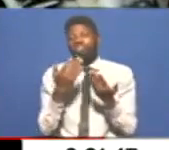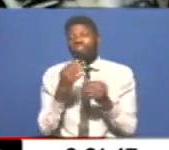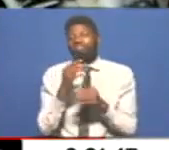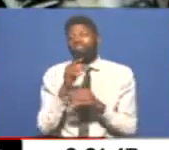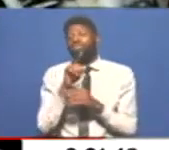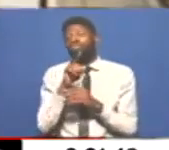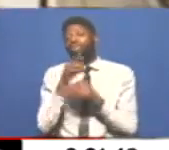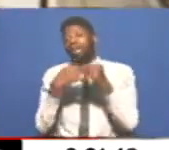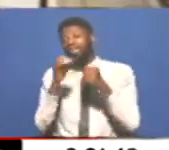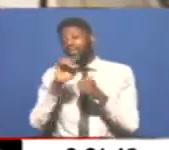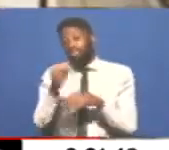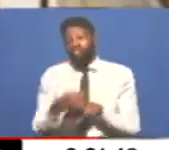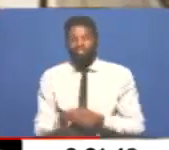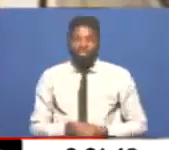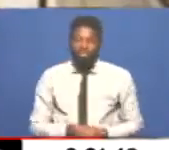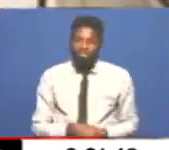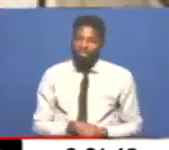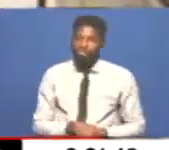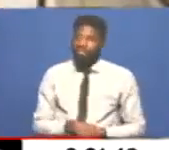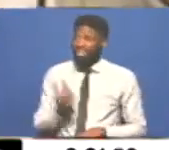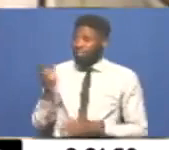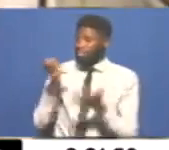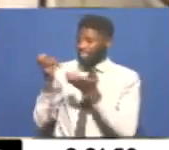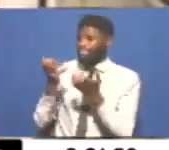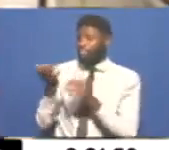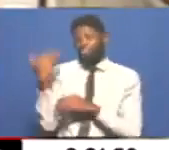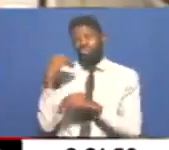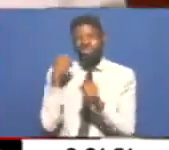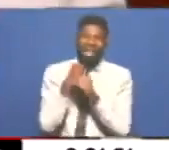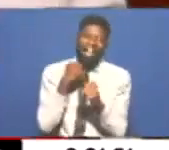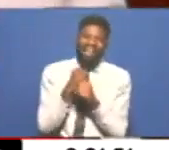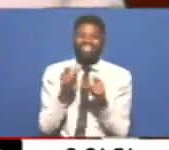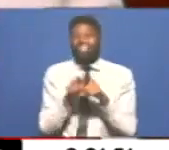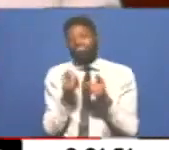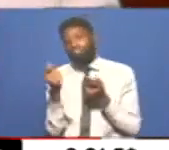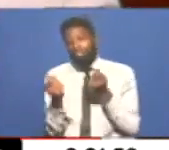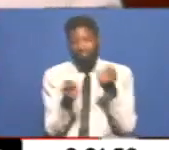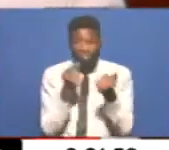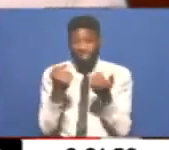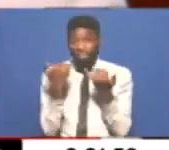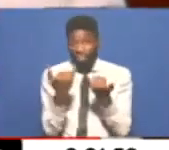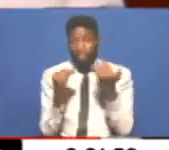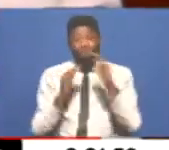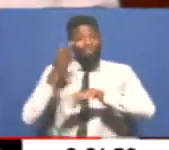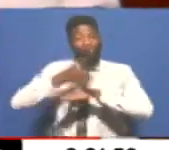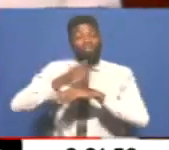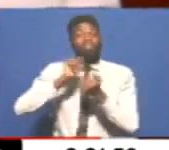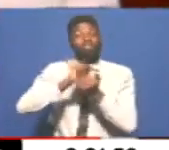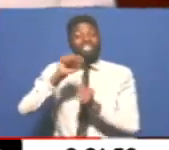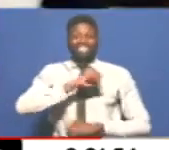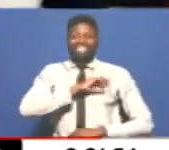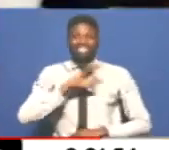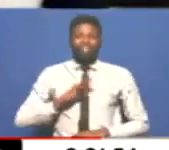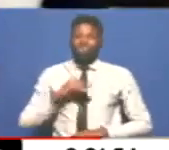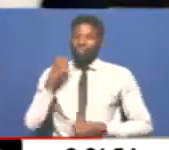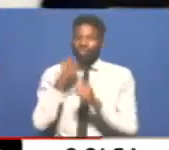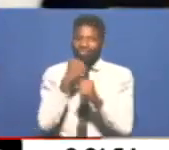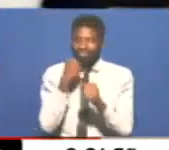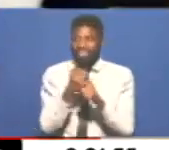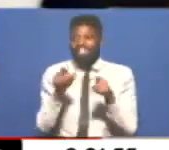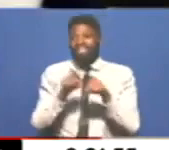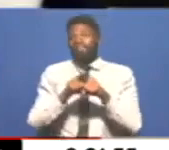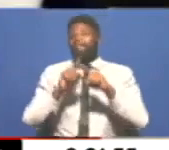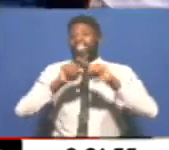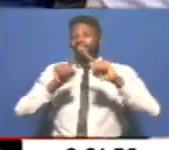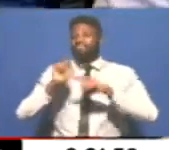The business that started off as a side hustle with no permanent tailors now has over 15 employees working and others training in different